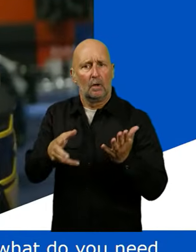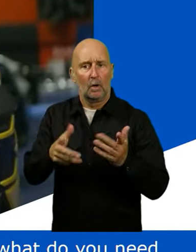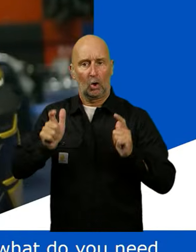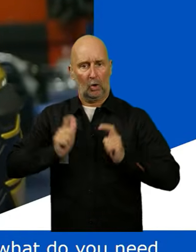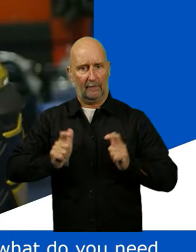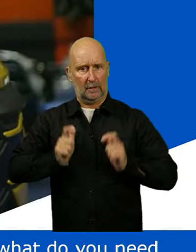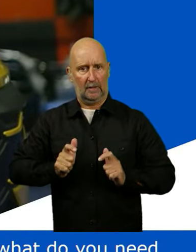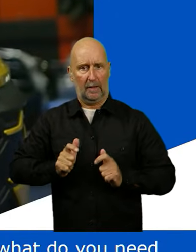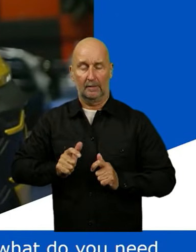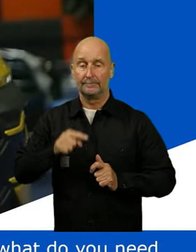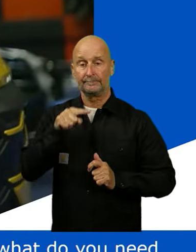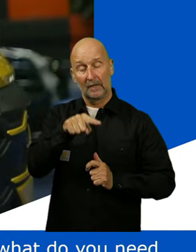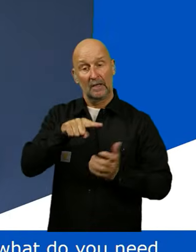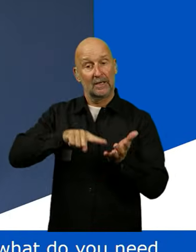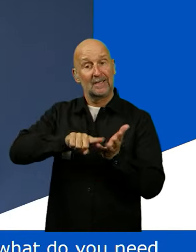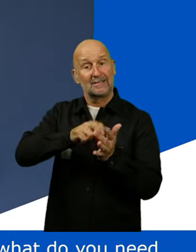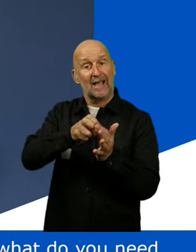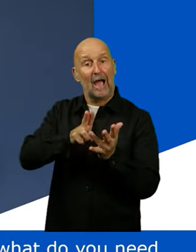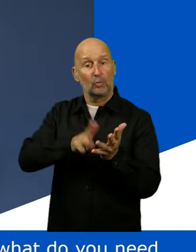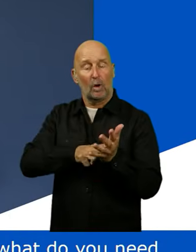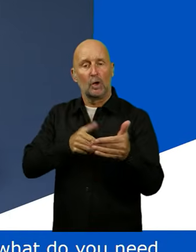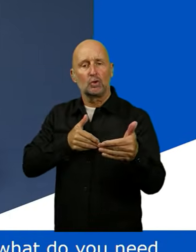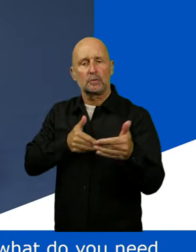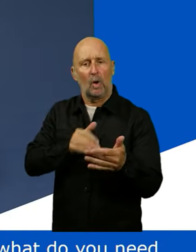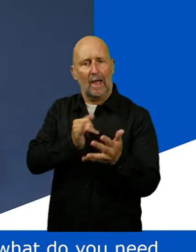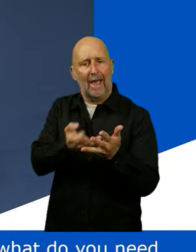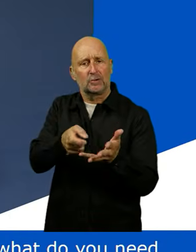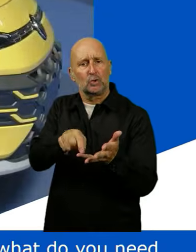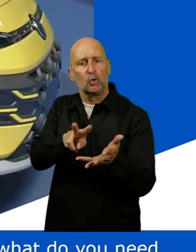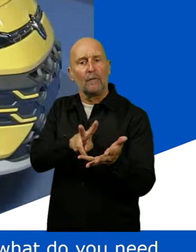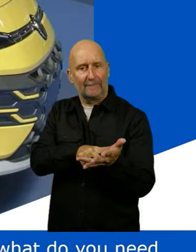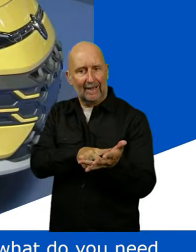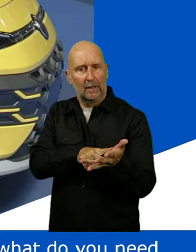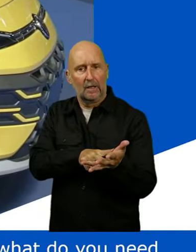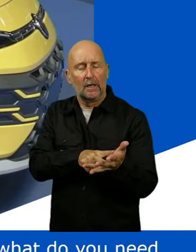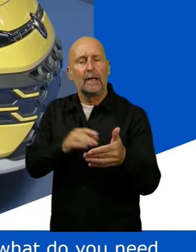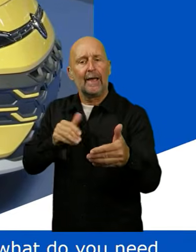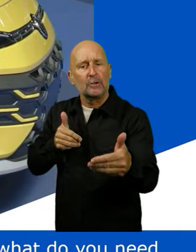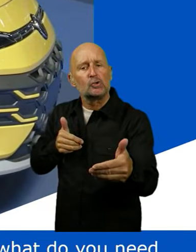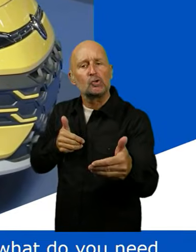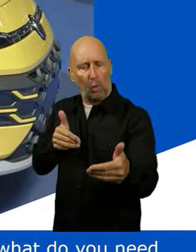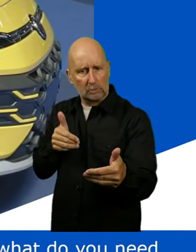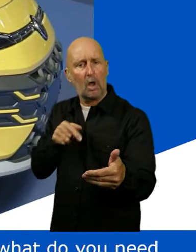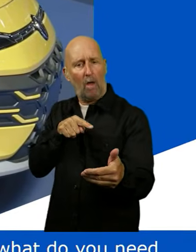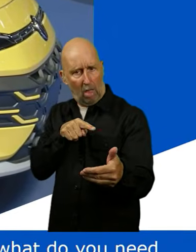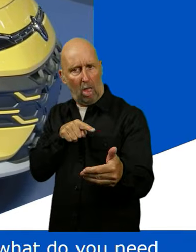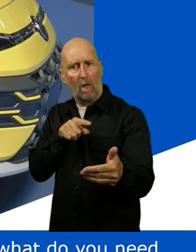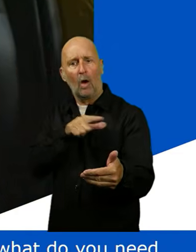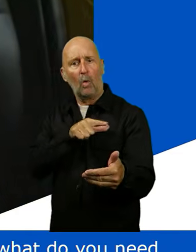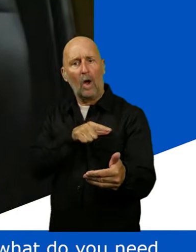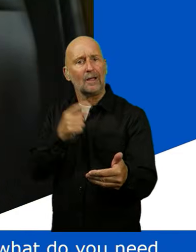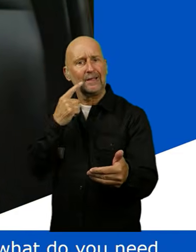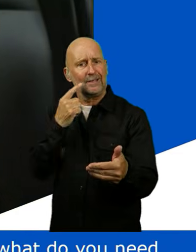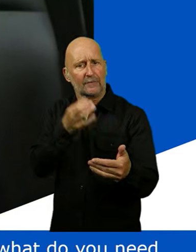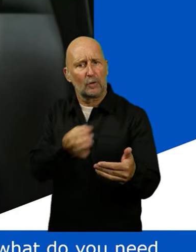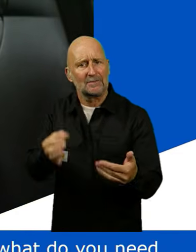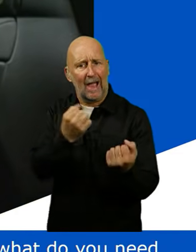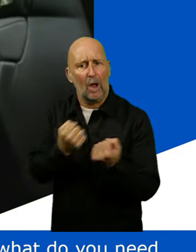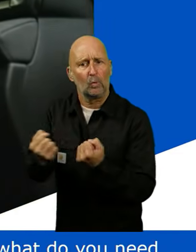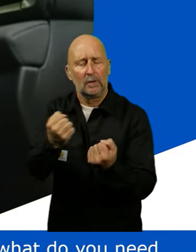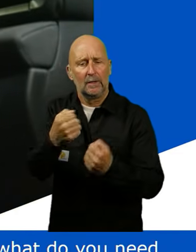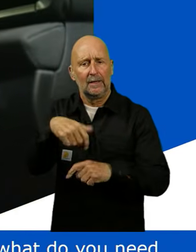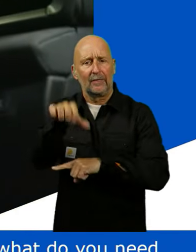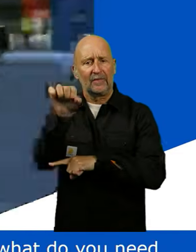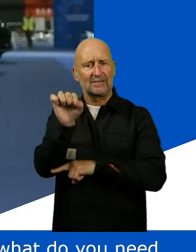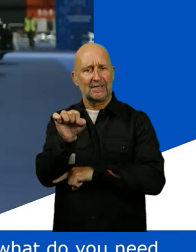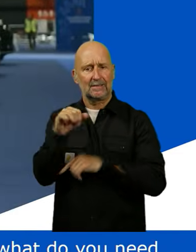got a Volkswagen Tiguan. This is a smaller SUV type vehicle. It's a bit shorter overall, it's easier to use in town, and the seating position